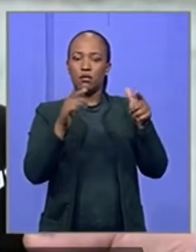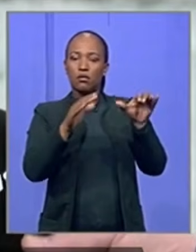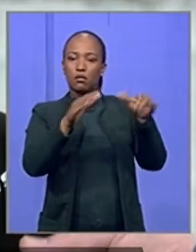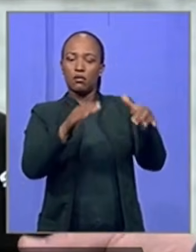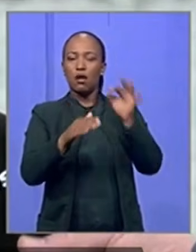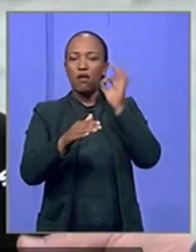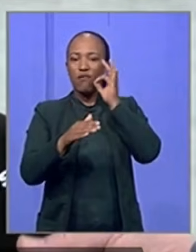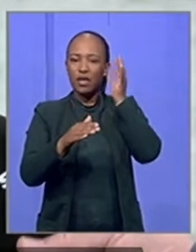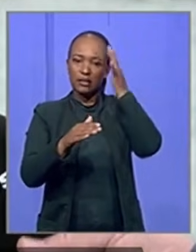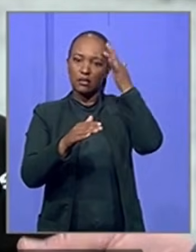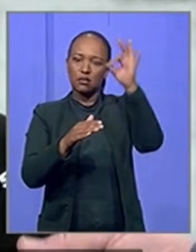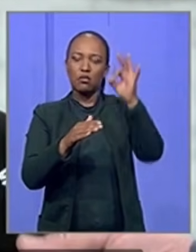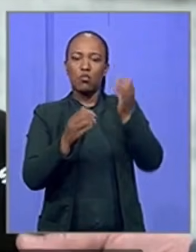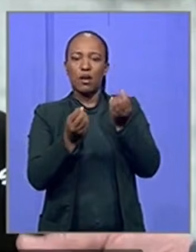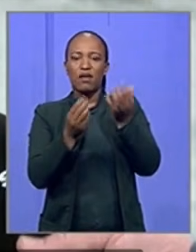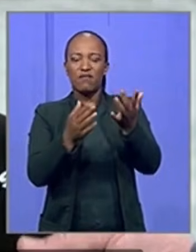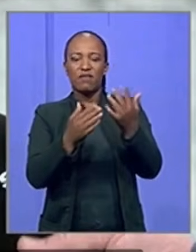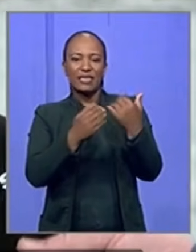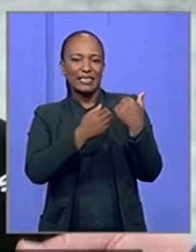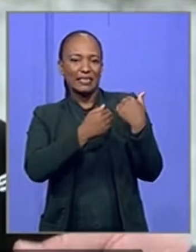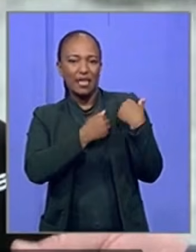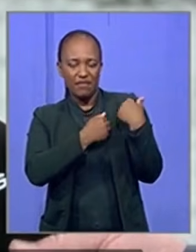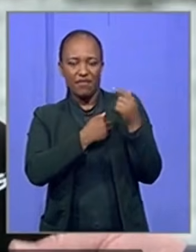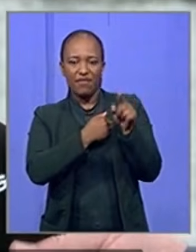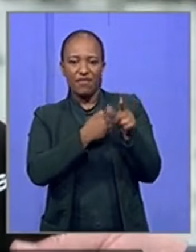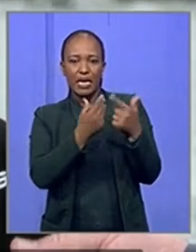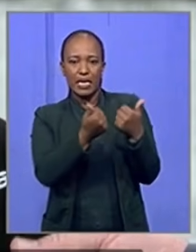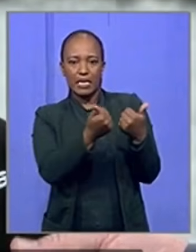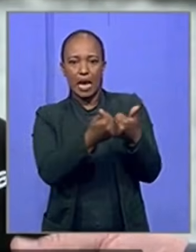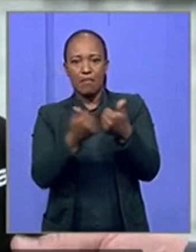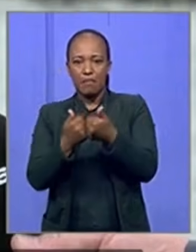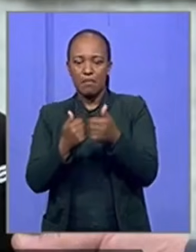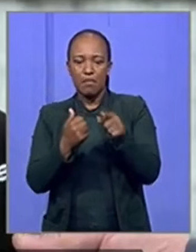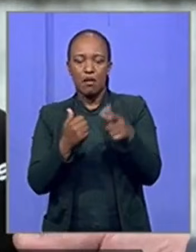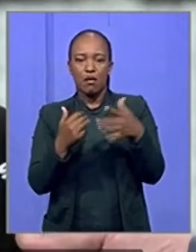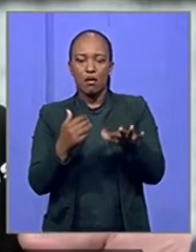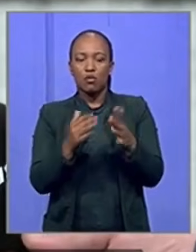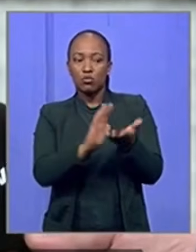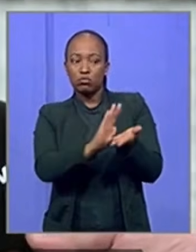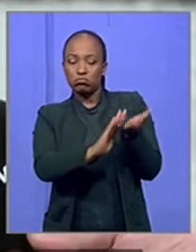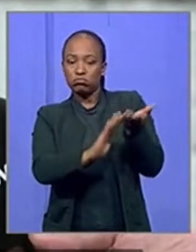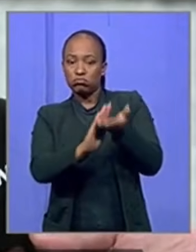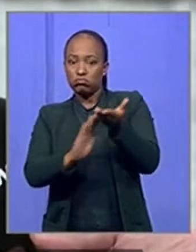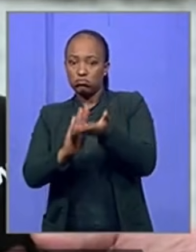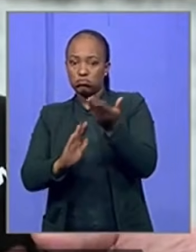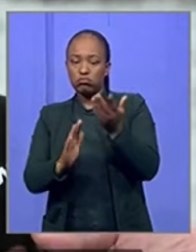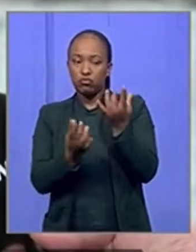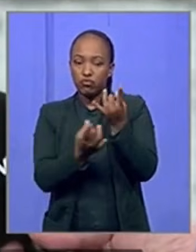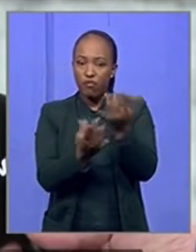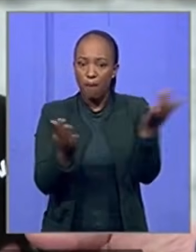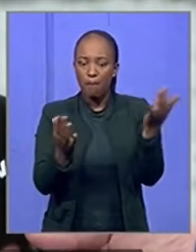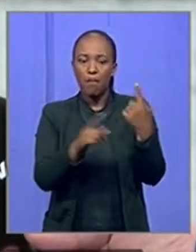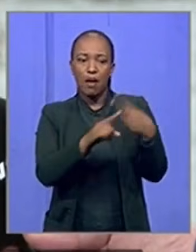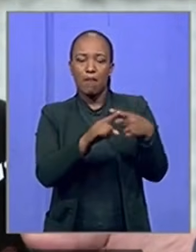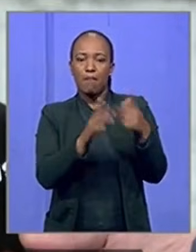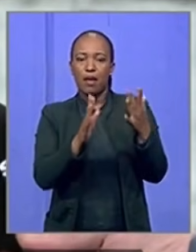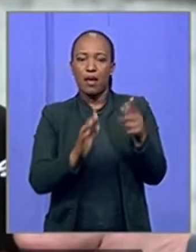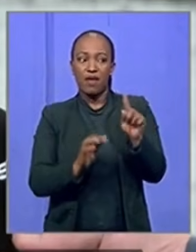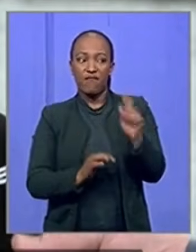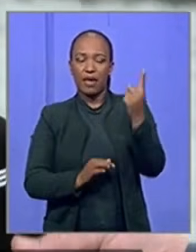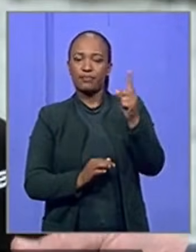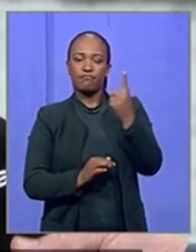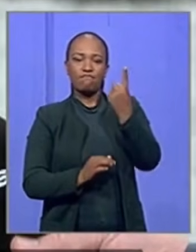in providing a safe and secure games. And we were able to update our athletes as we get updates as well. So, you know, that's definitely the first question